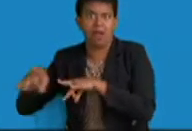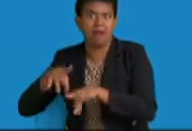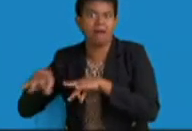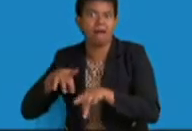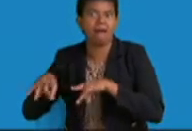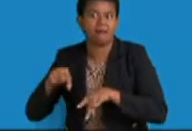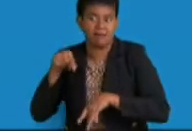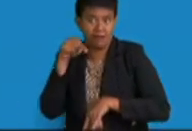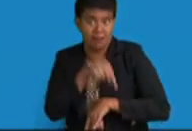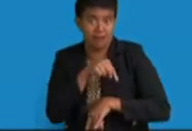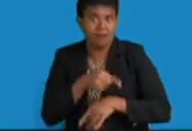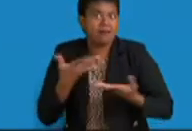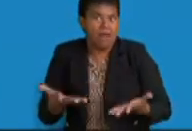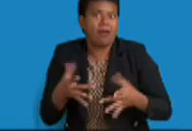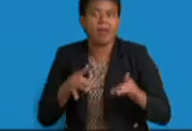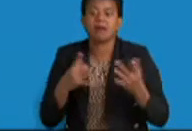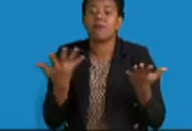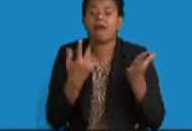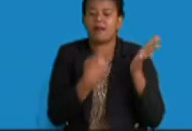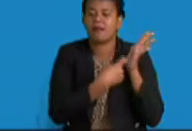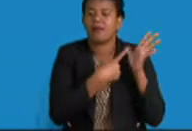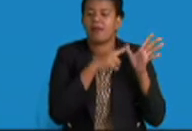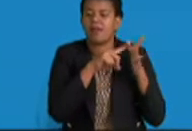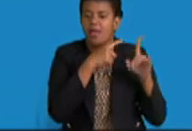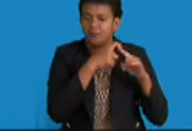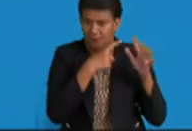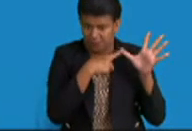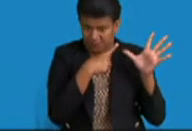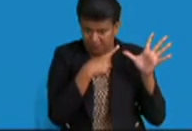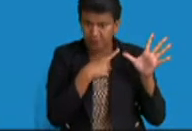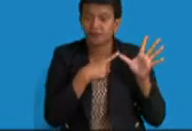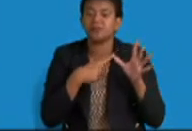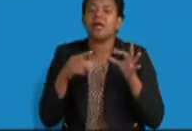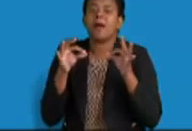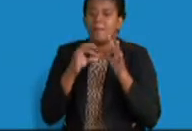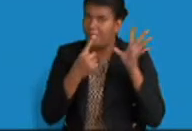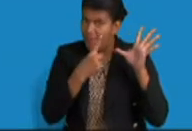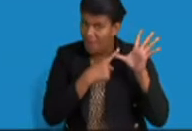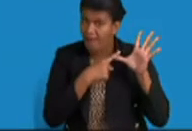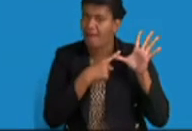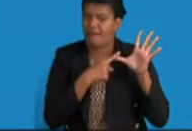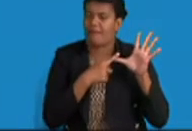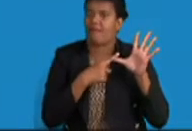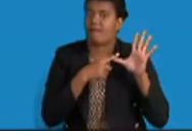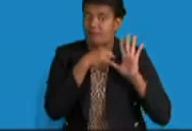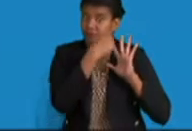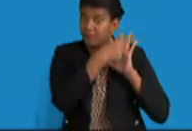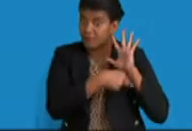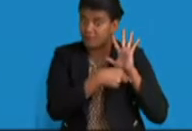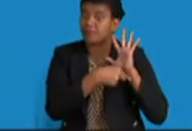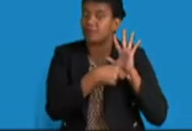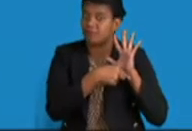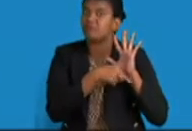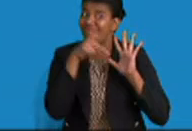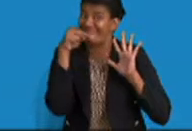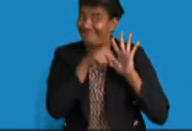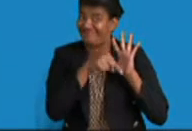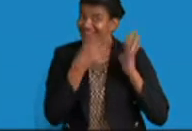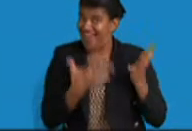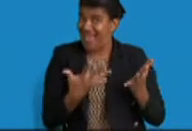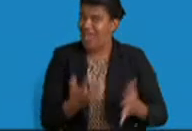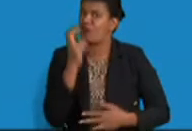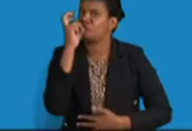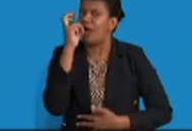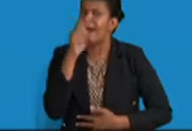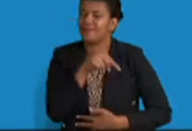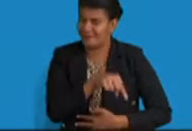Rakiraki, Ba, and the Western Division are testimony of required preparations for our security forces. The ultimate vision